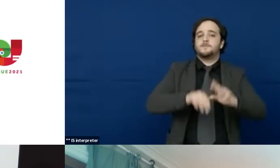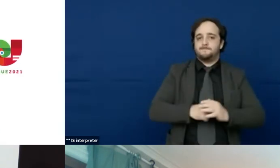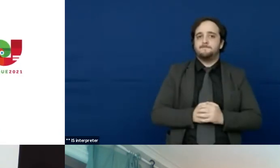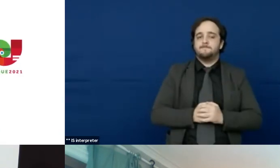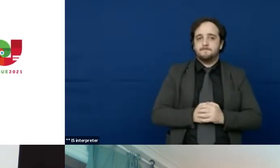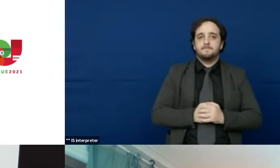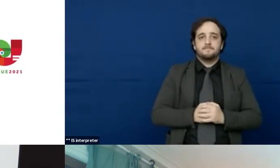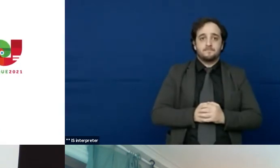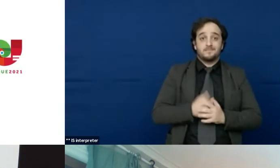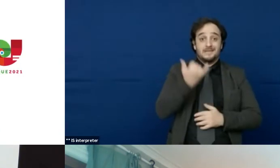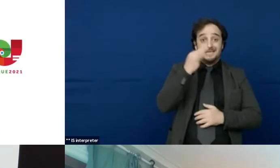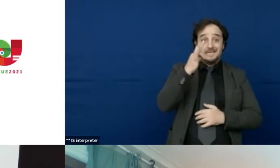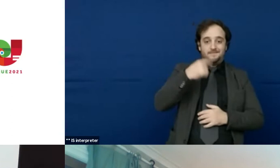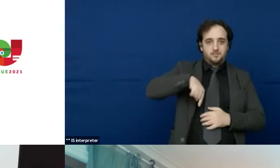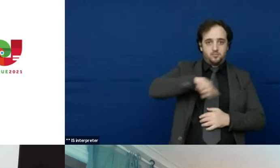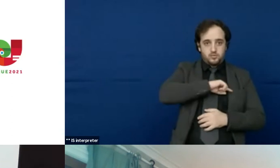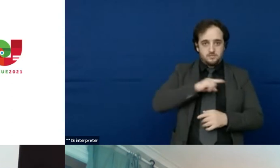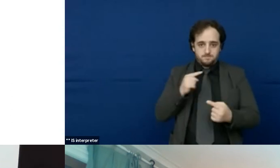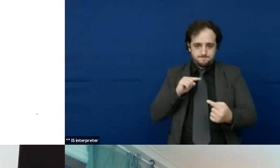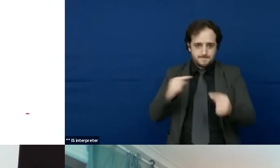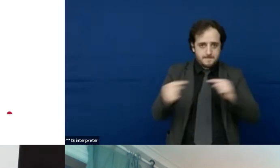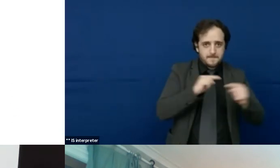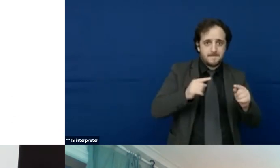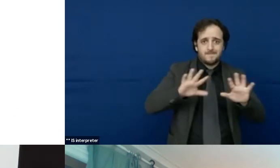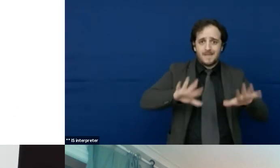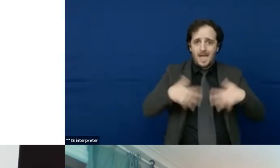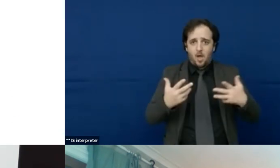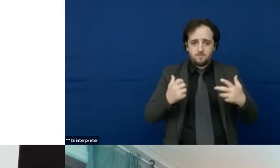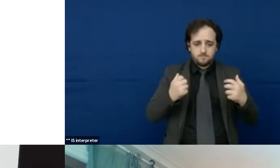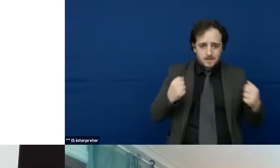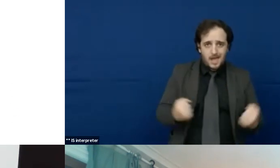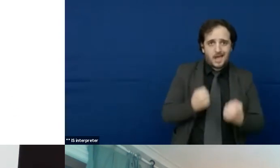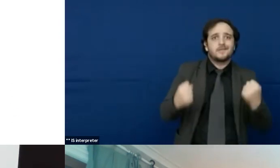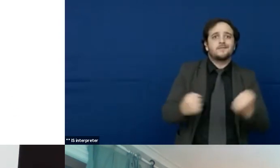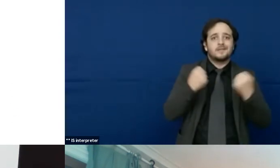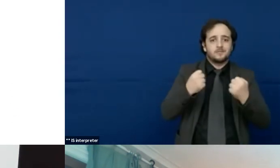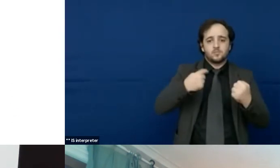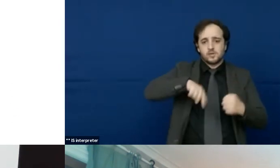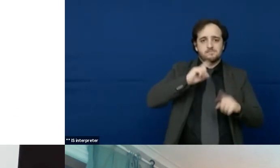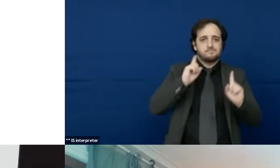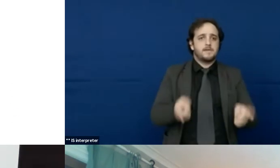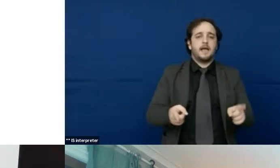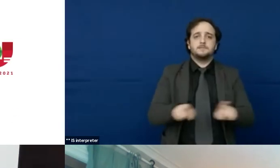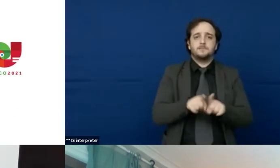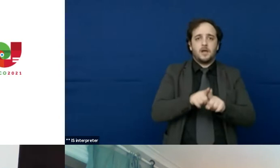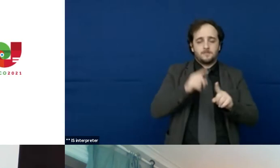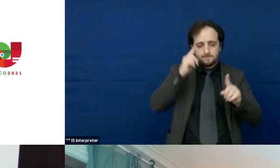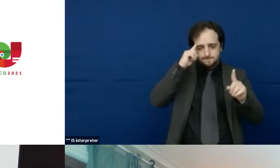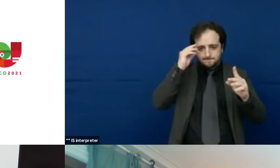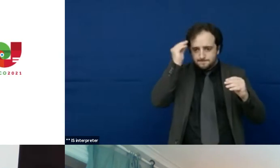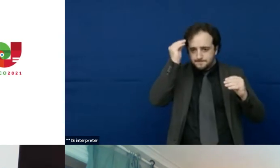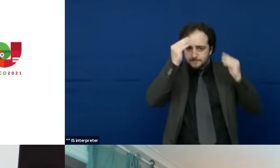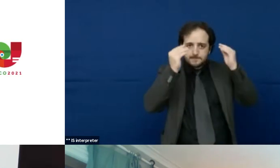evidence, if we can say, of interventions, but also what is coming from the practitioners. So it can